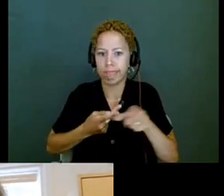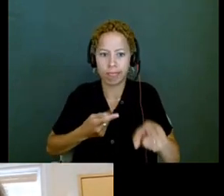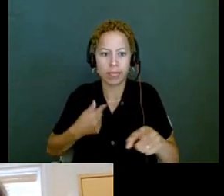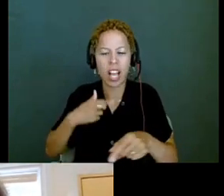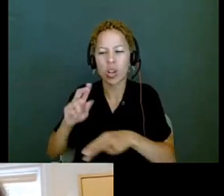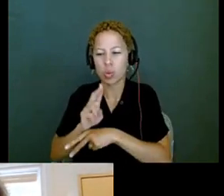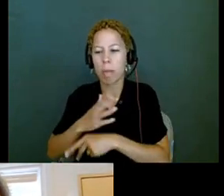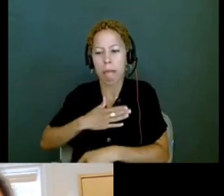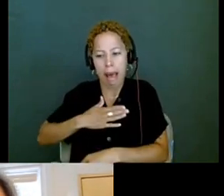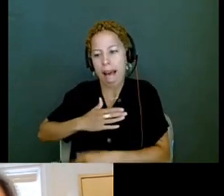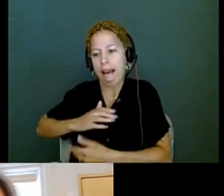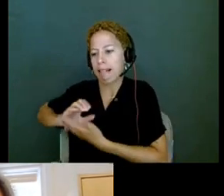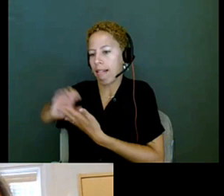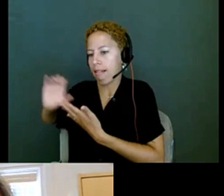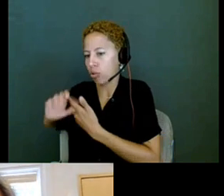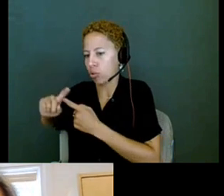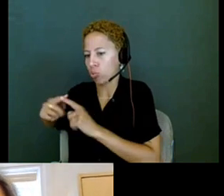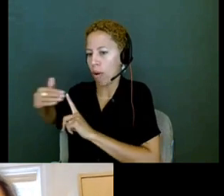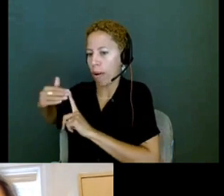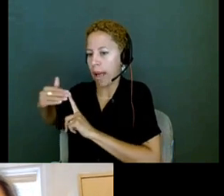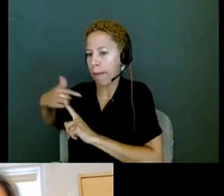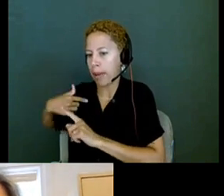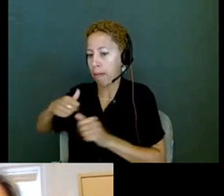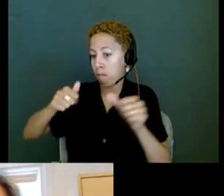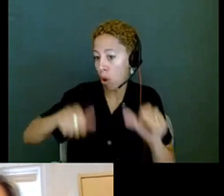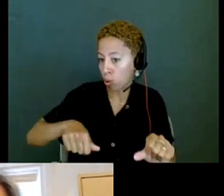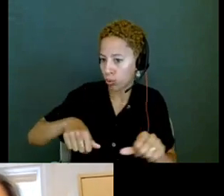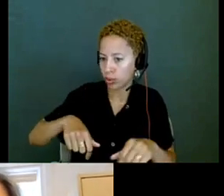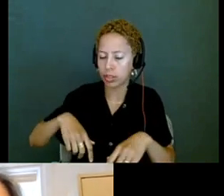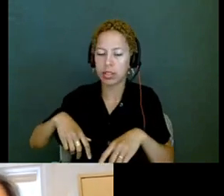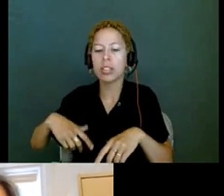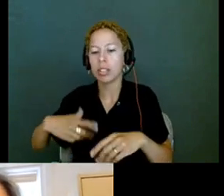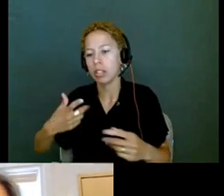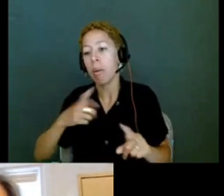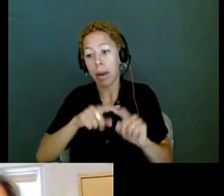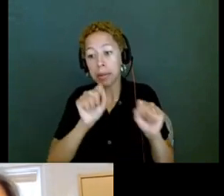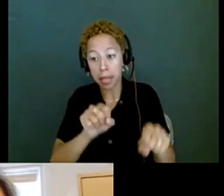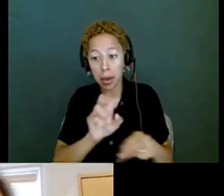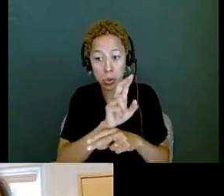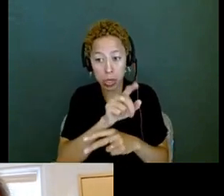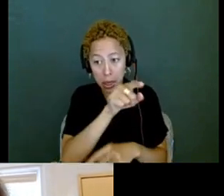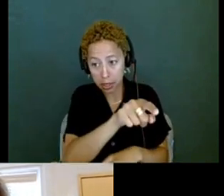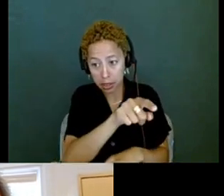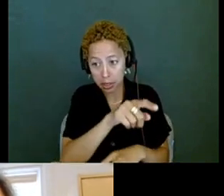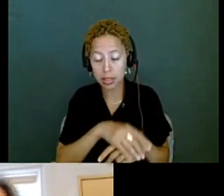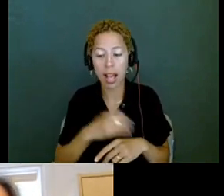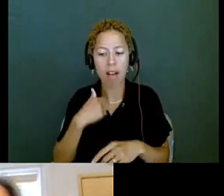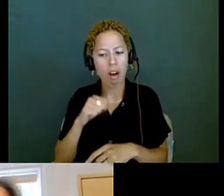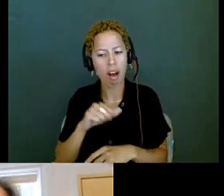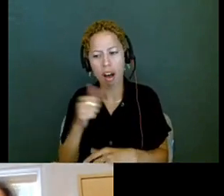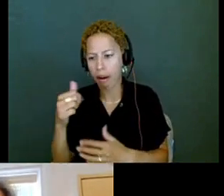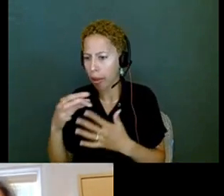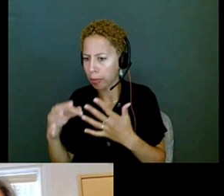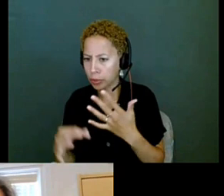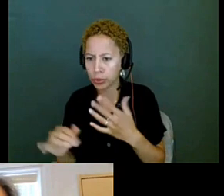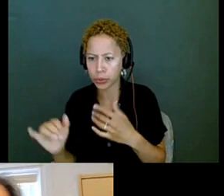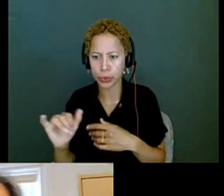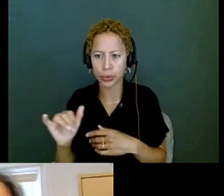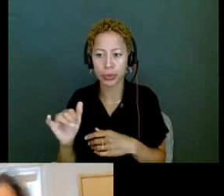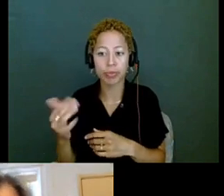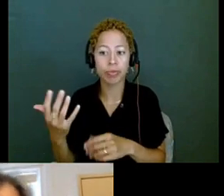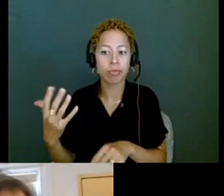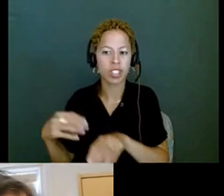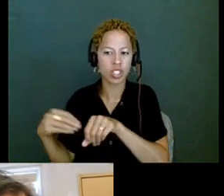remind me what I'm going to post. This is an option also. There are other options such as an external program